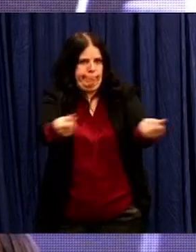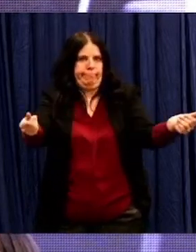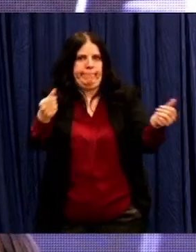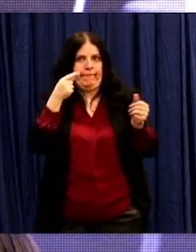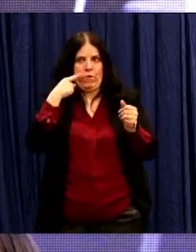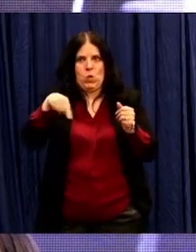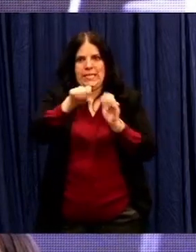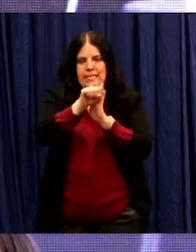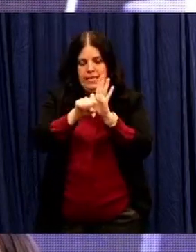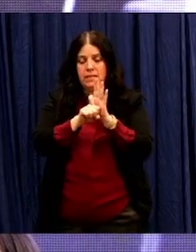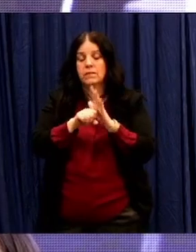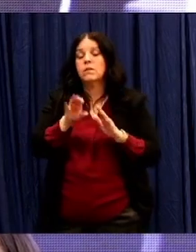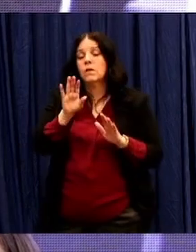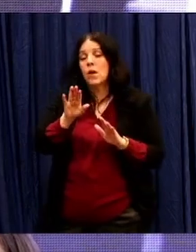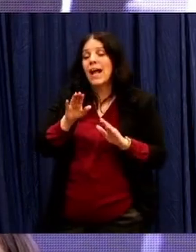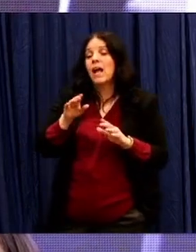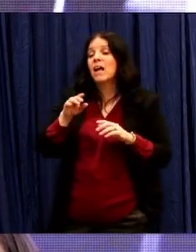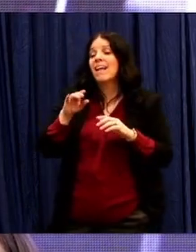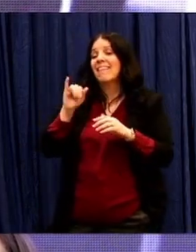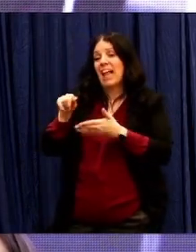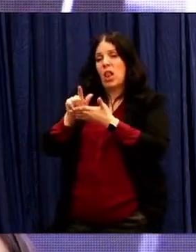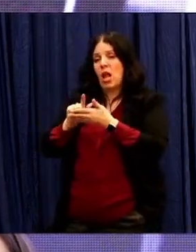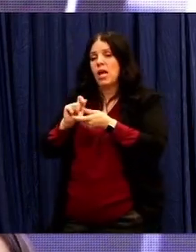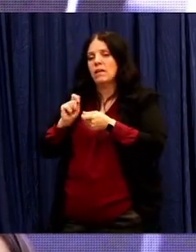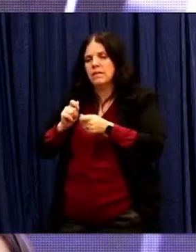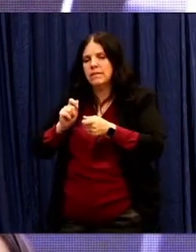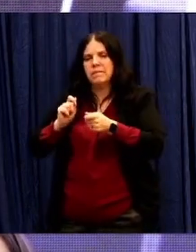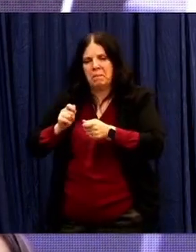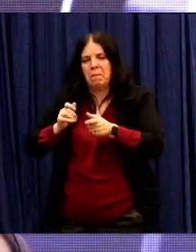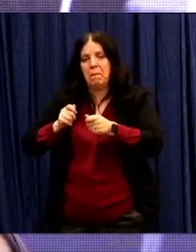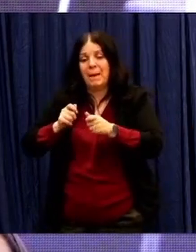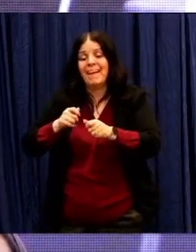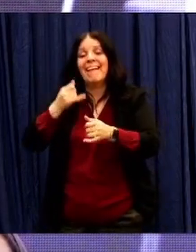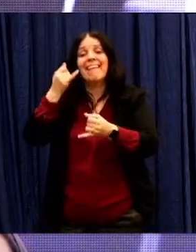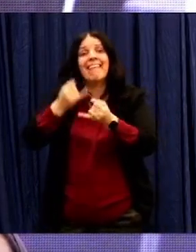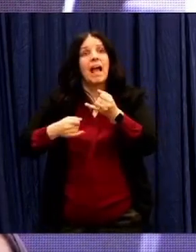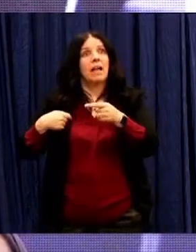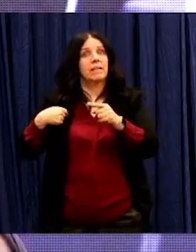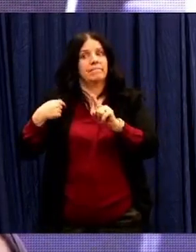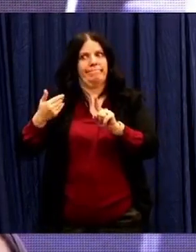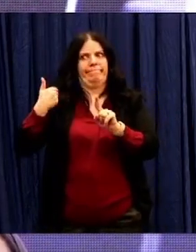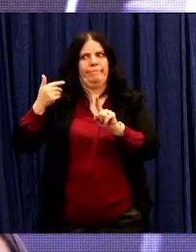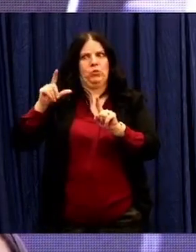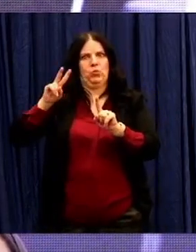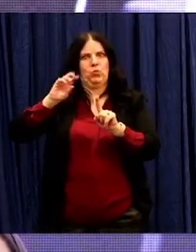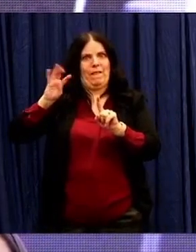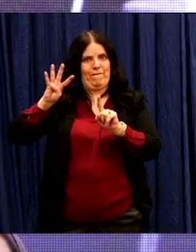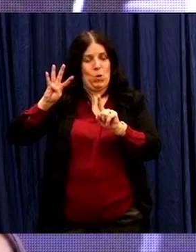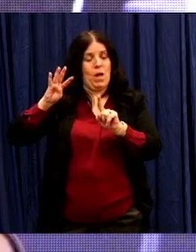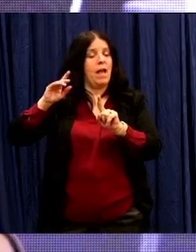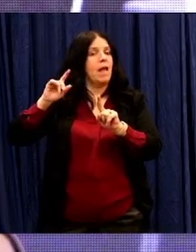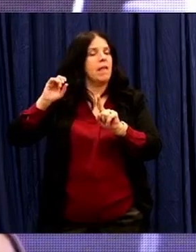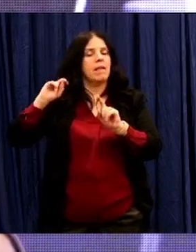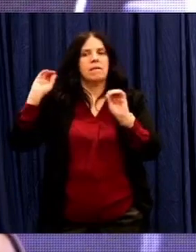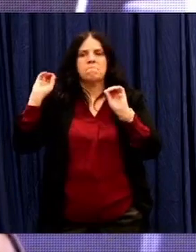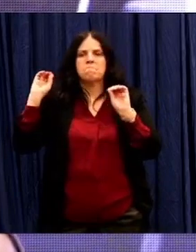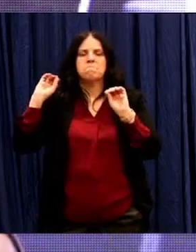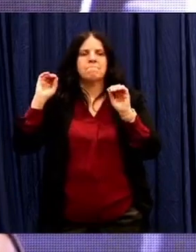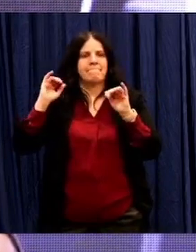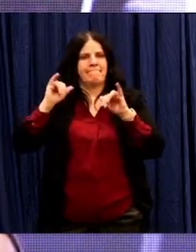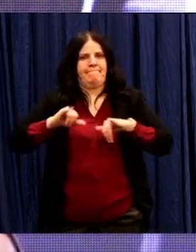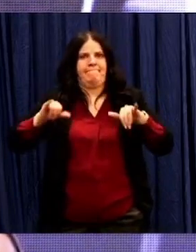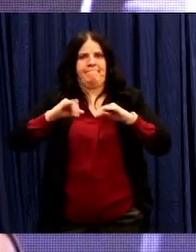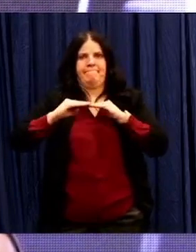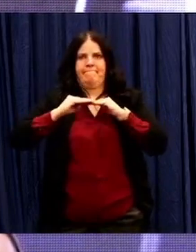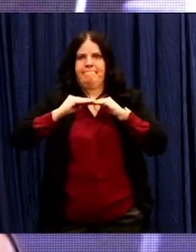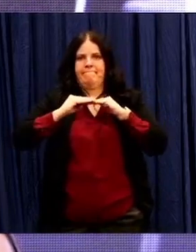2004 was the most recent up until the latest version, which happened in